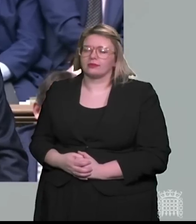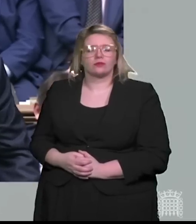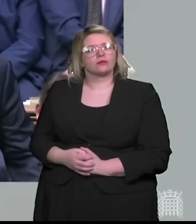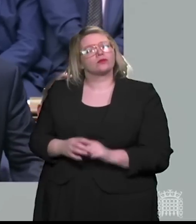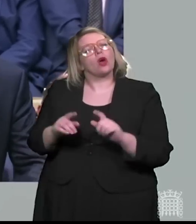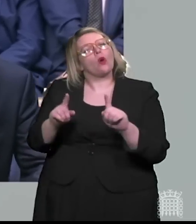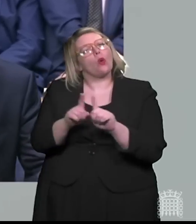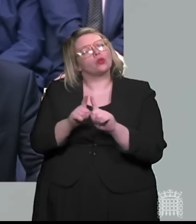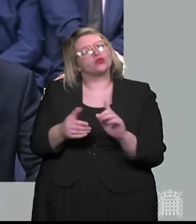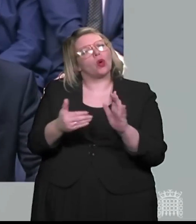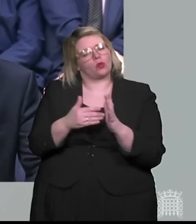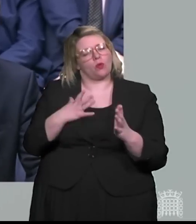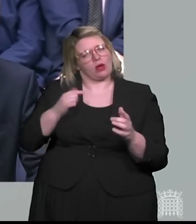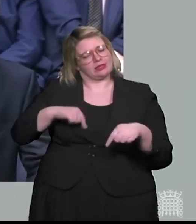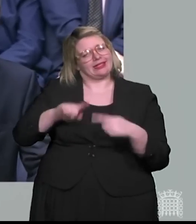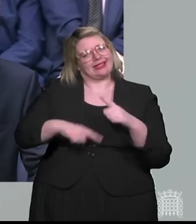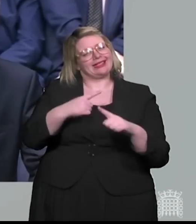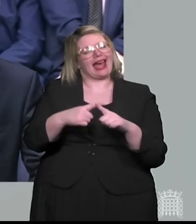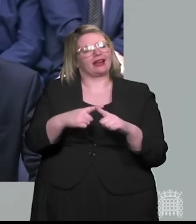also want to make our taxes